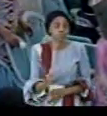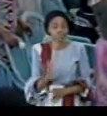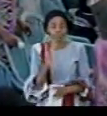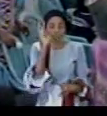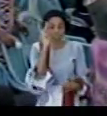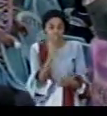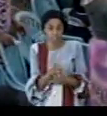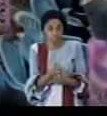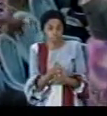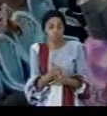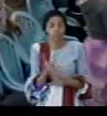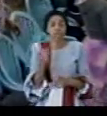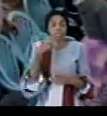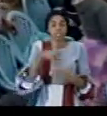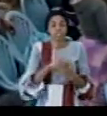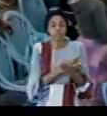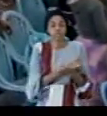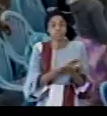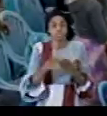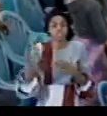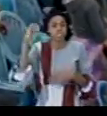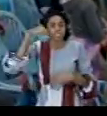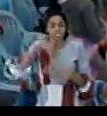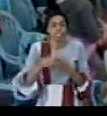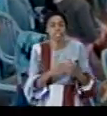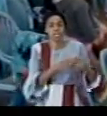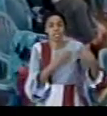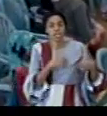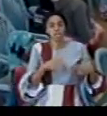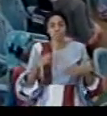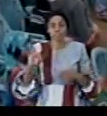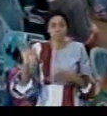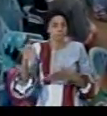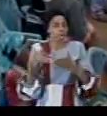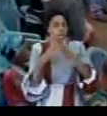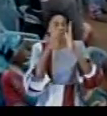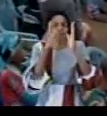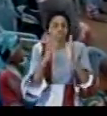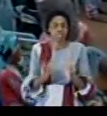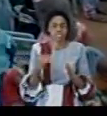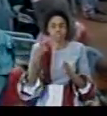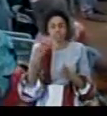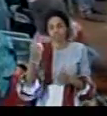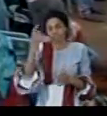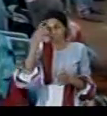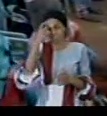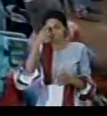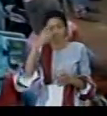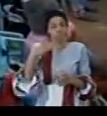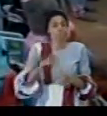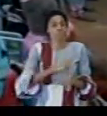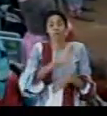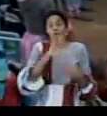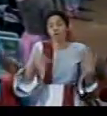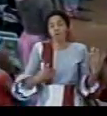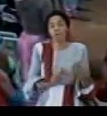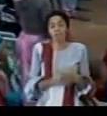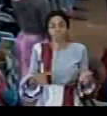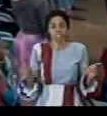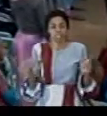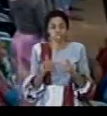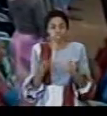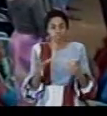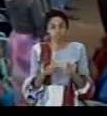our government, in the heart of our community leaders, in all levels. And this will be done